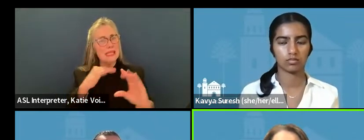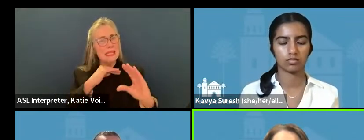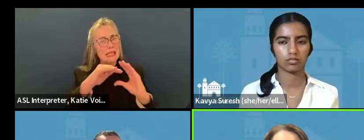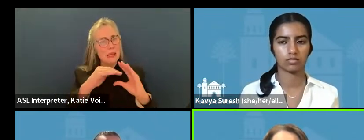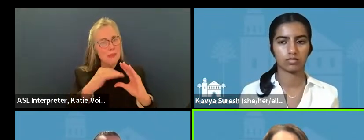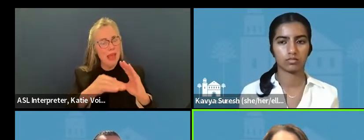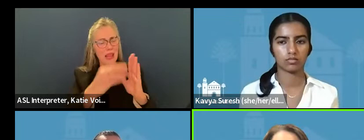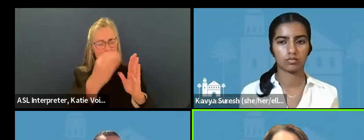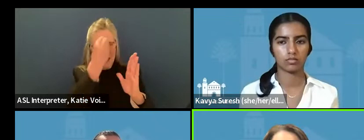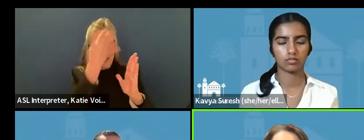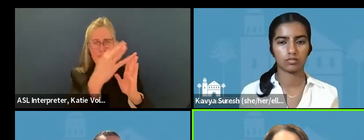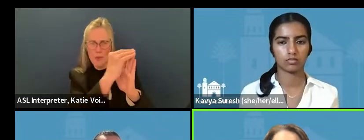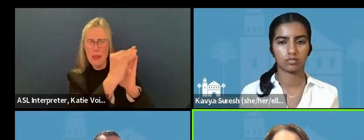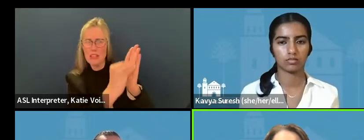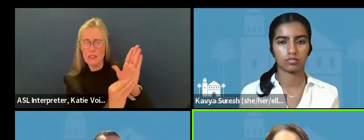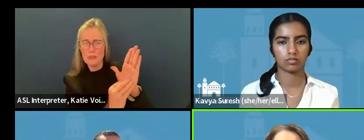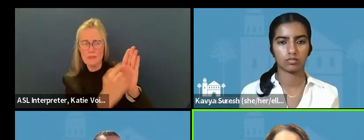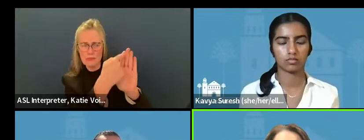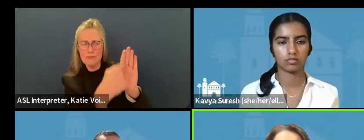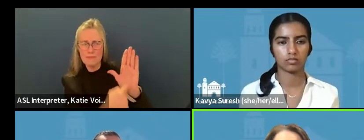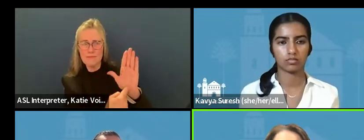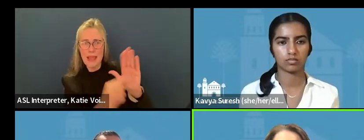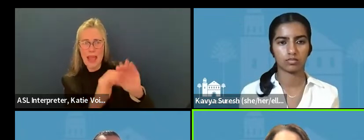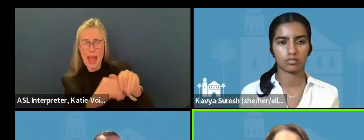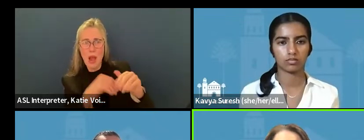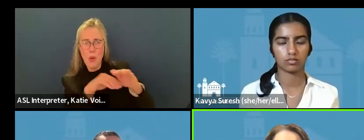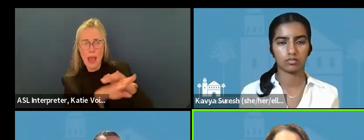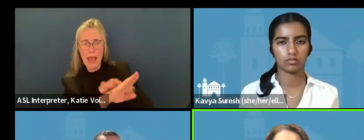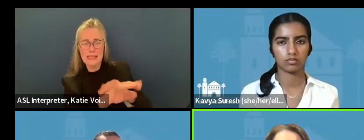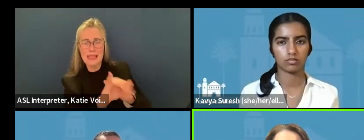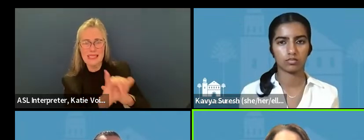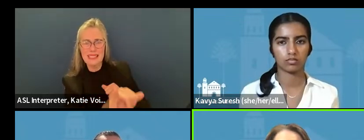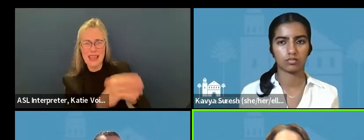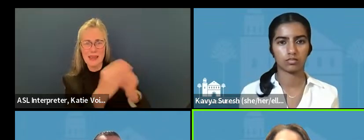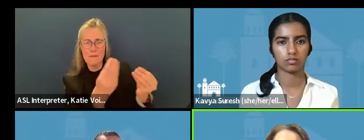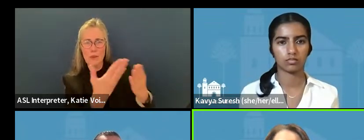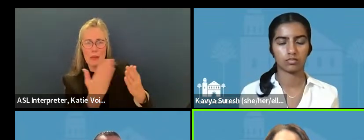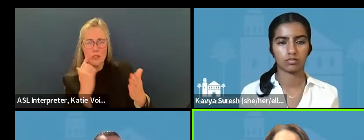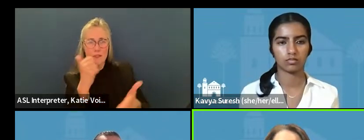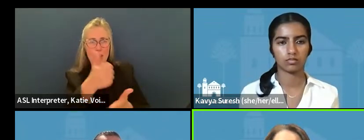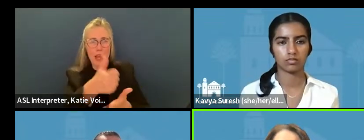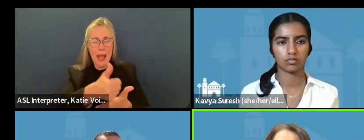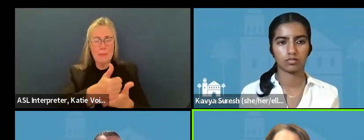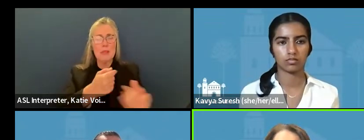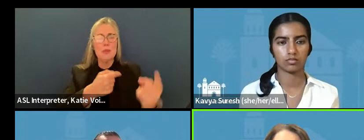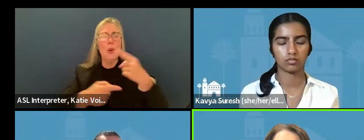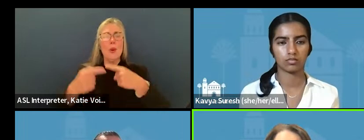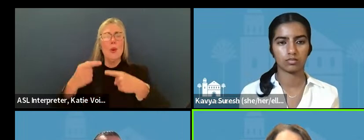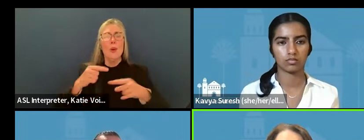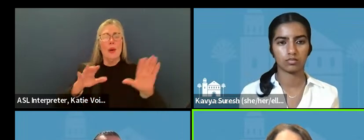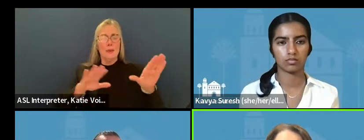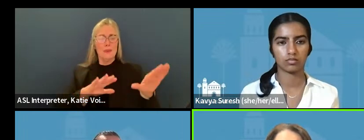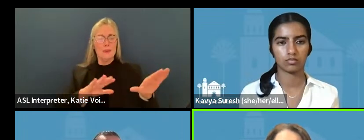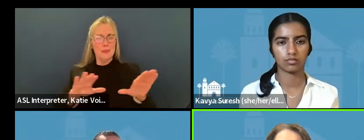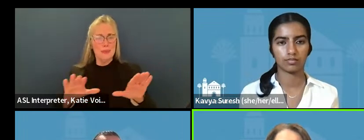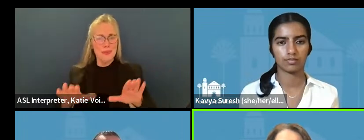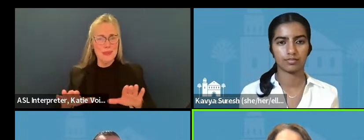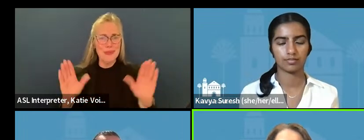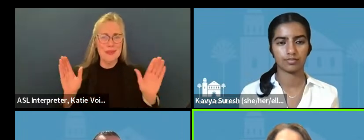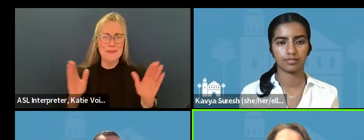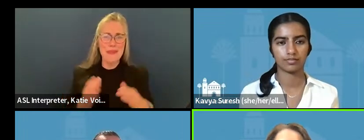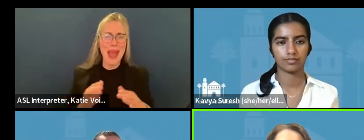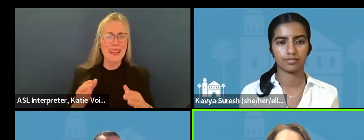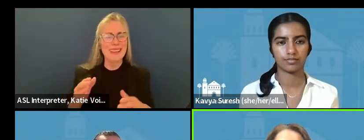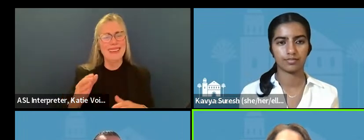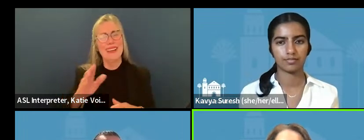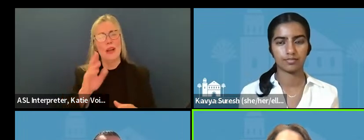access any of that information. So I want to close by bringing us back to normalcy is what I have heard many times